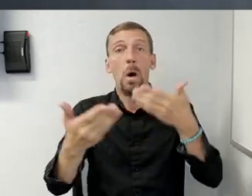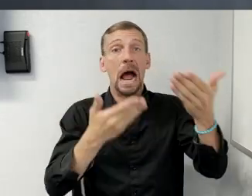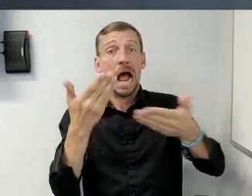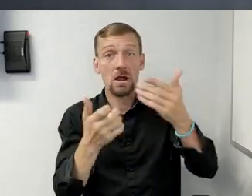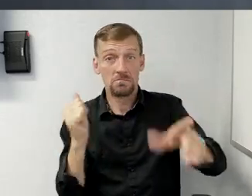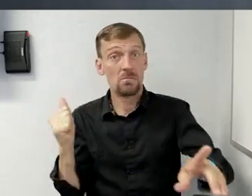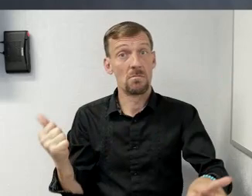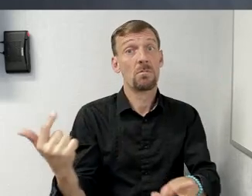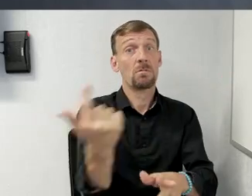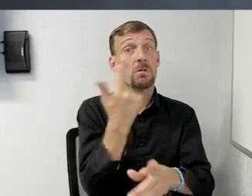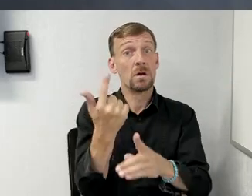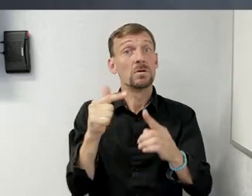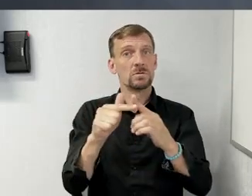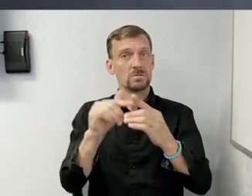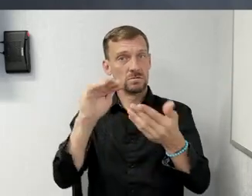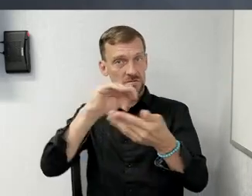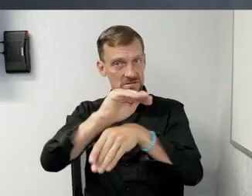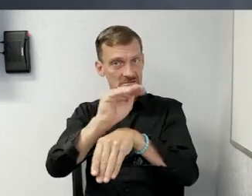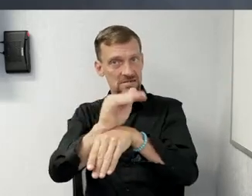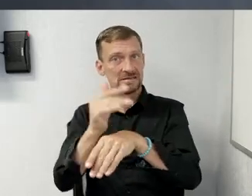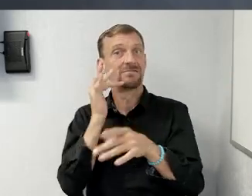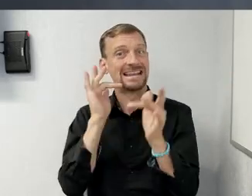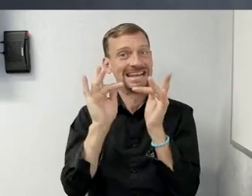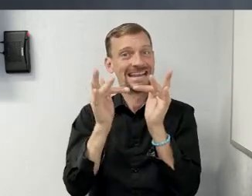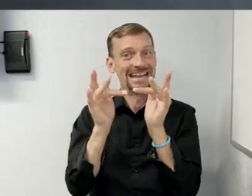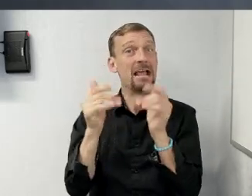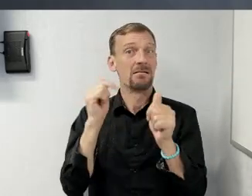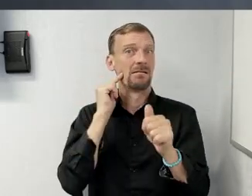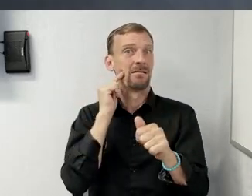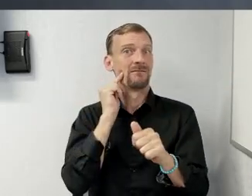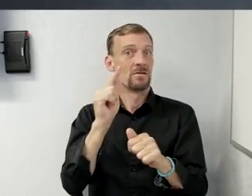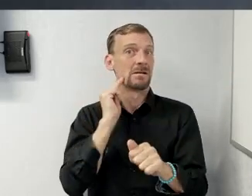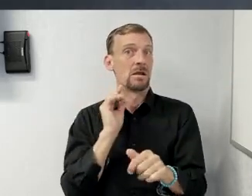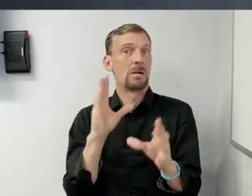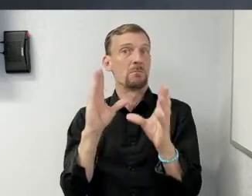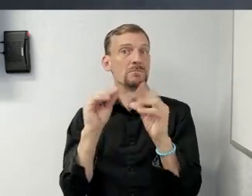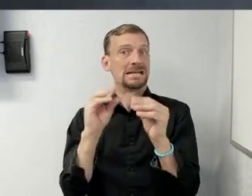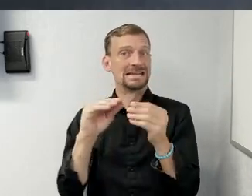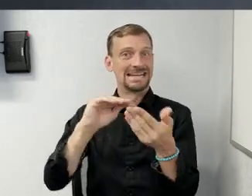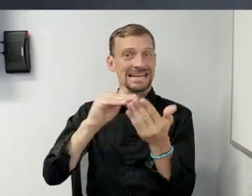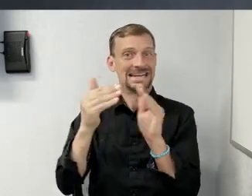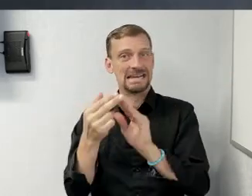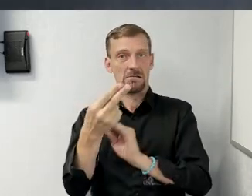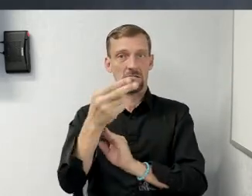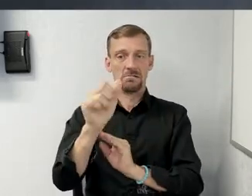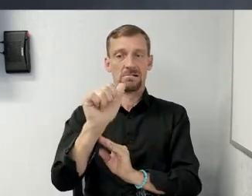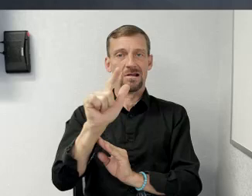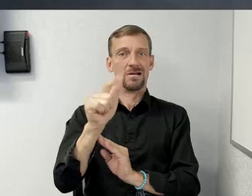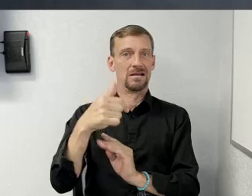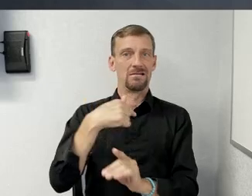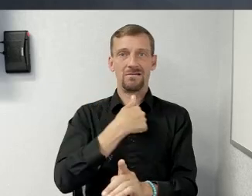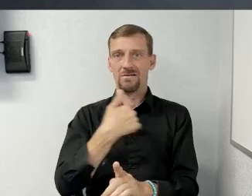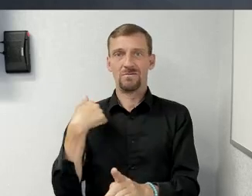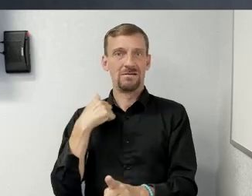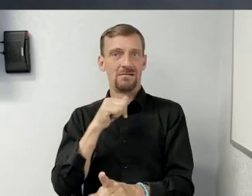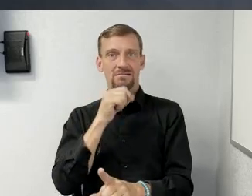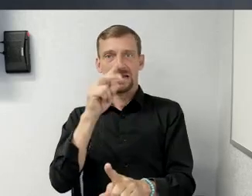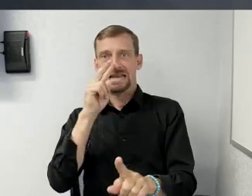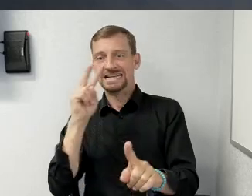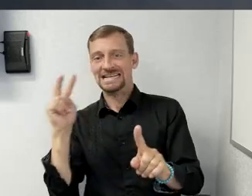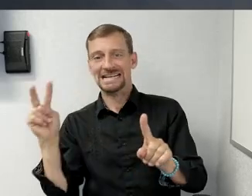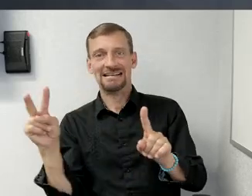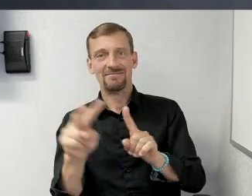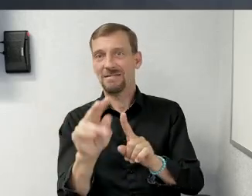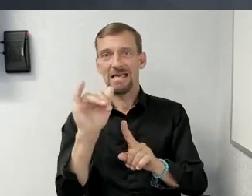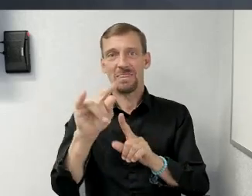tonight to the virtual version of our town hall meeting. Certainly not what we were anticipating when